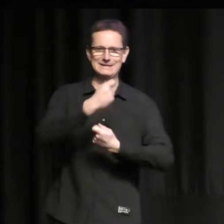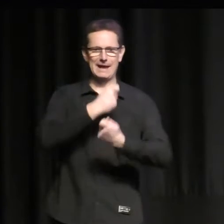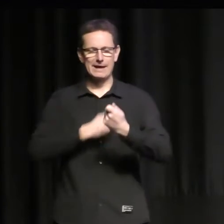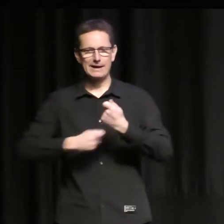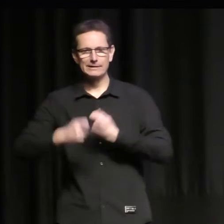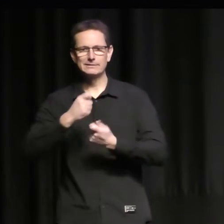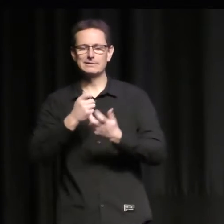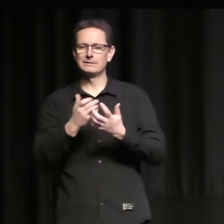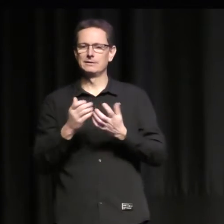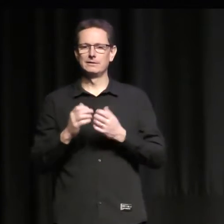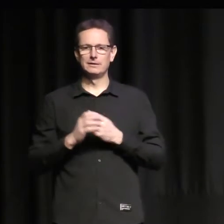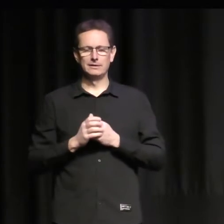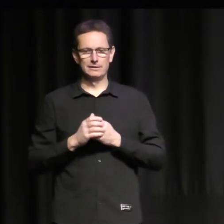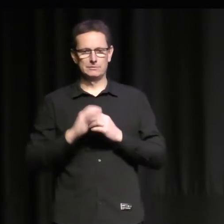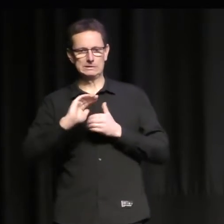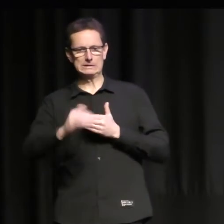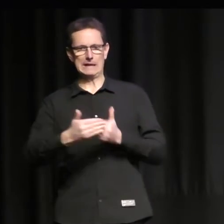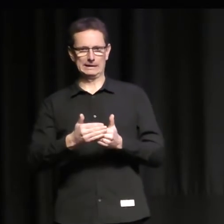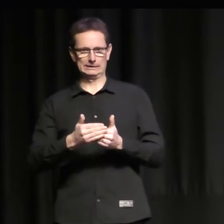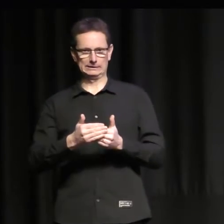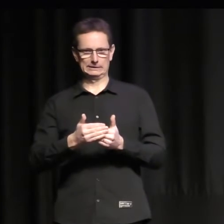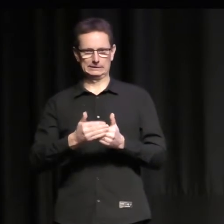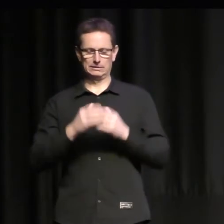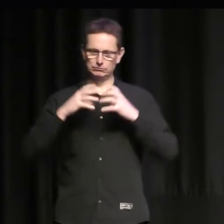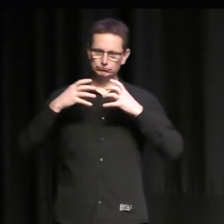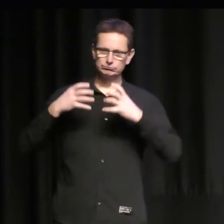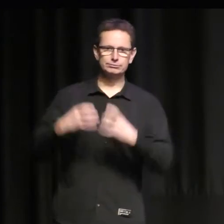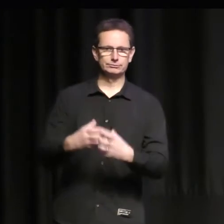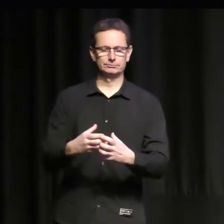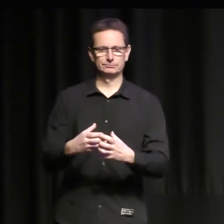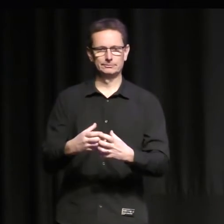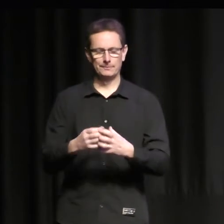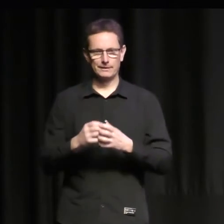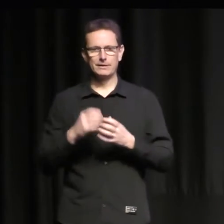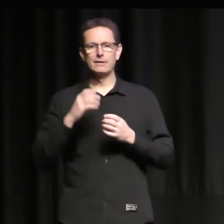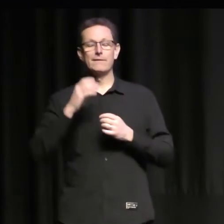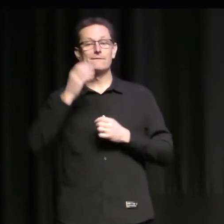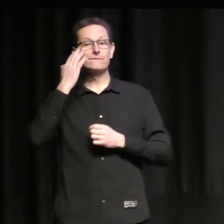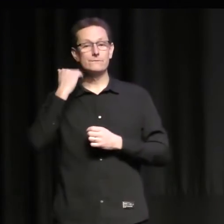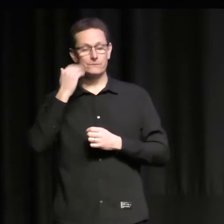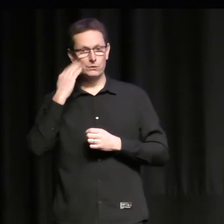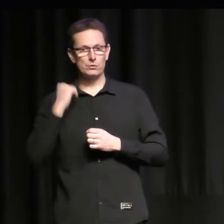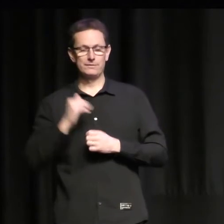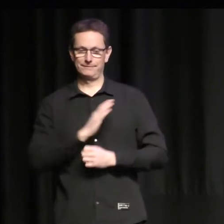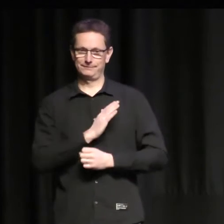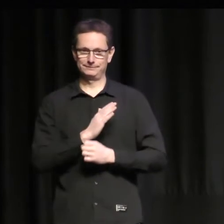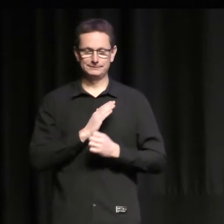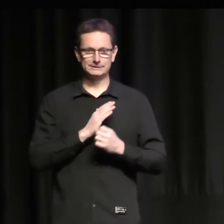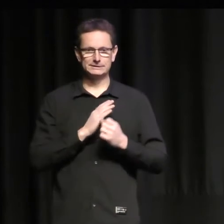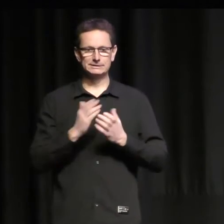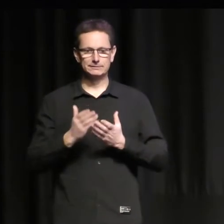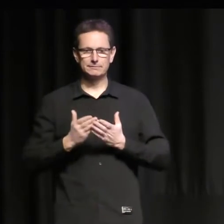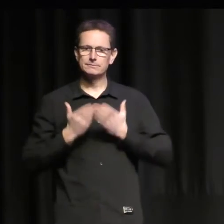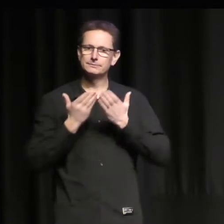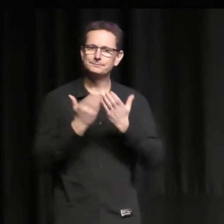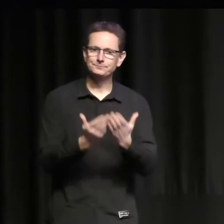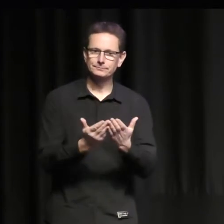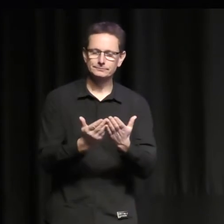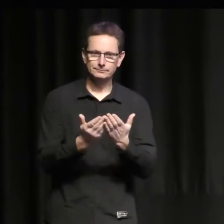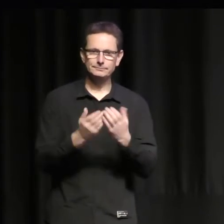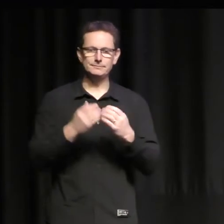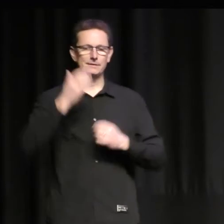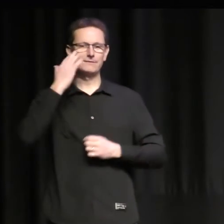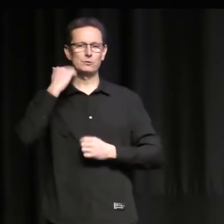enclosed. The commons provided what has been called the parliament